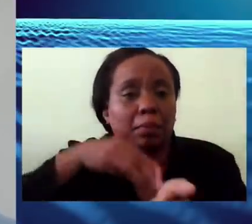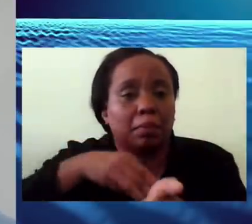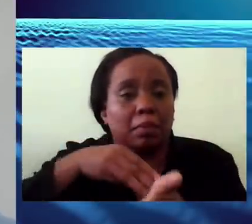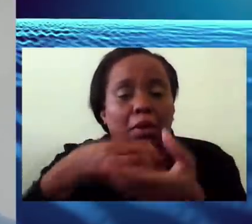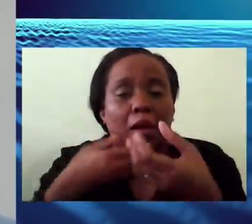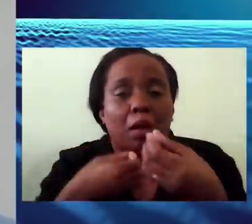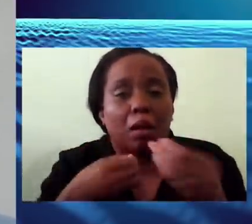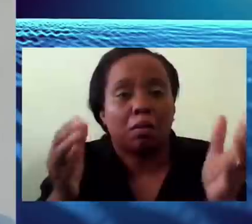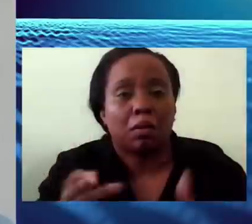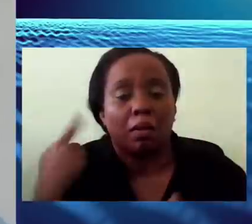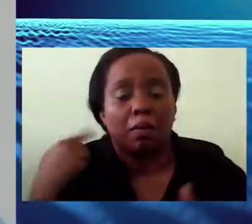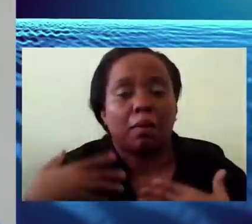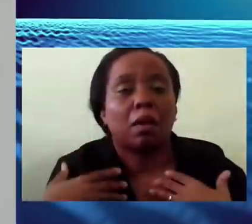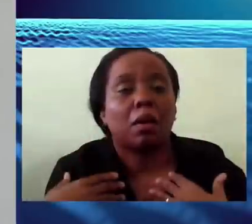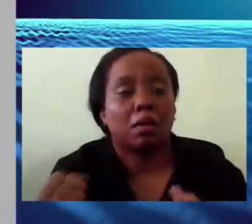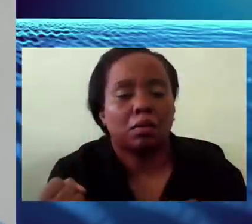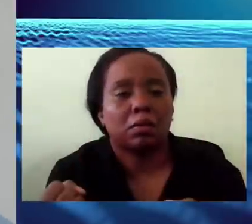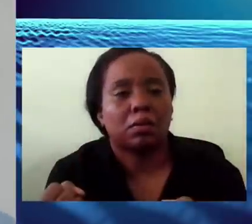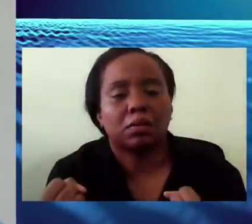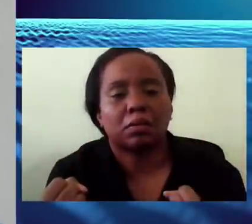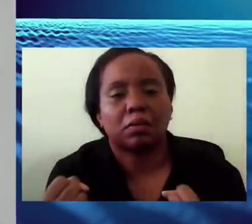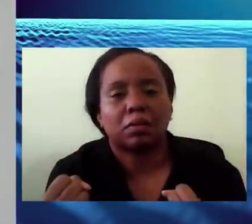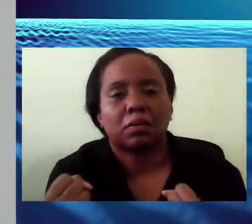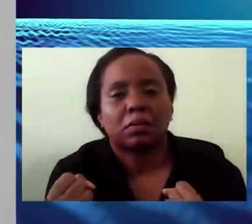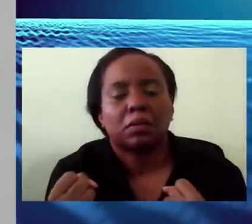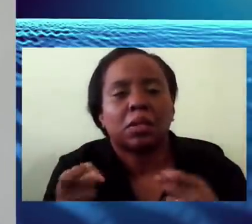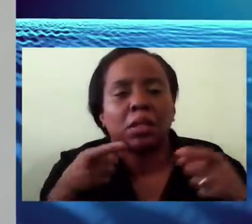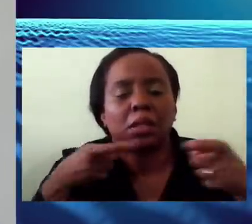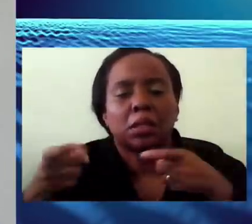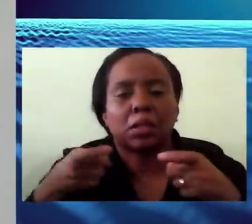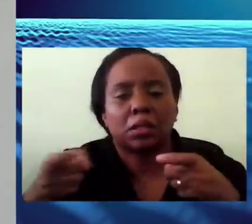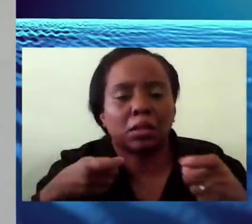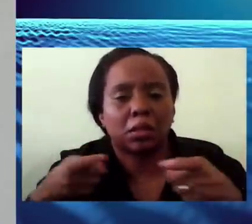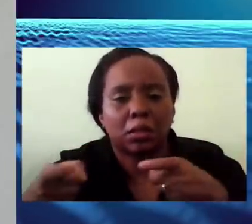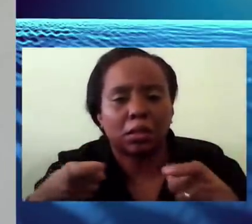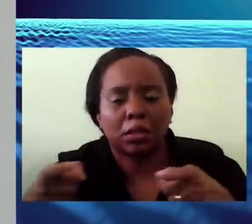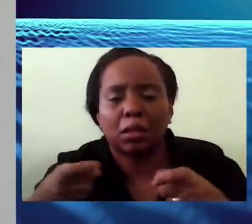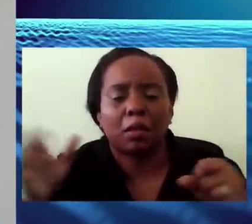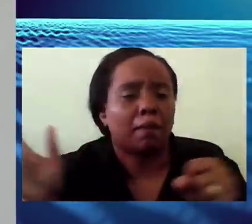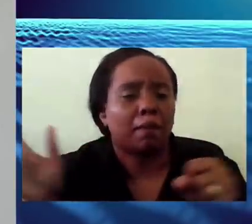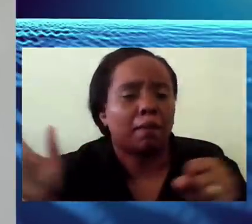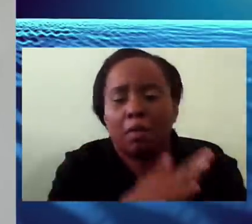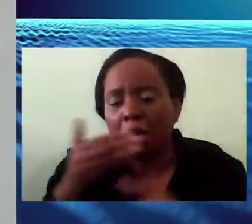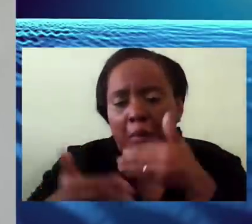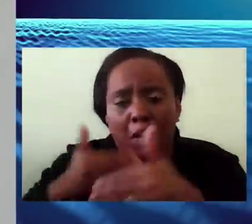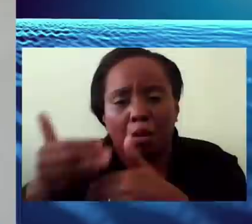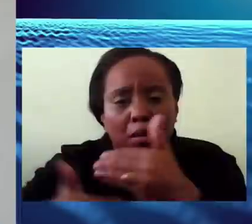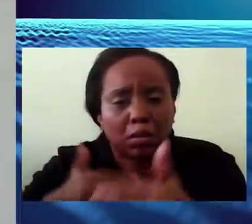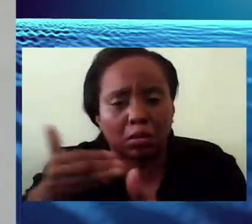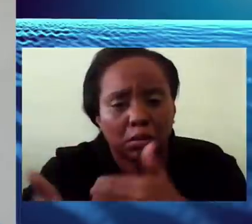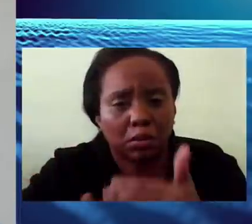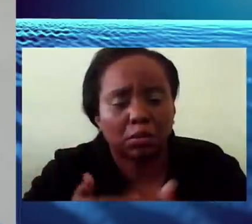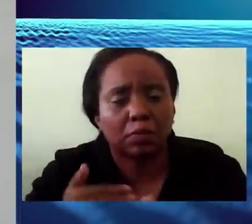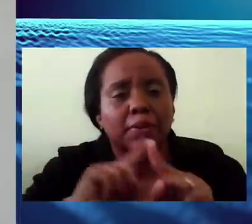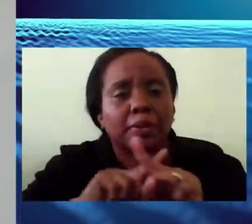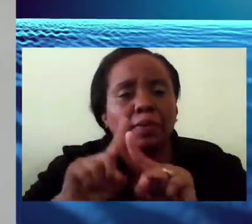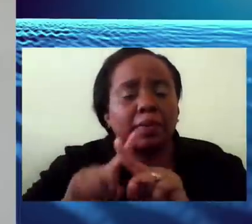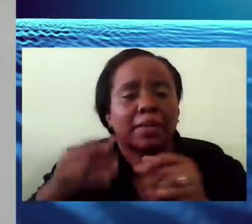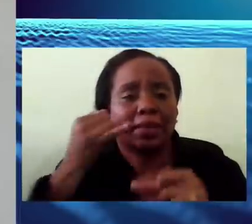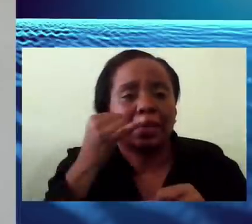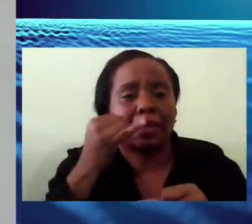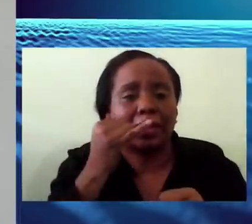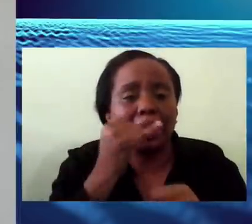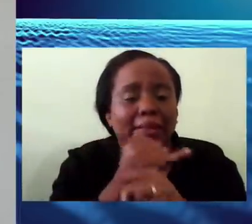health to be in charge of managing this entire process with all of the various institutions, with